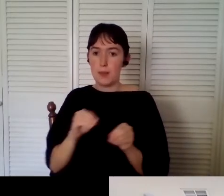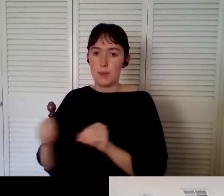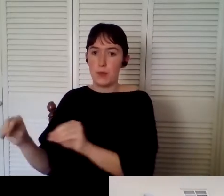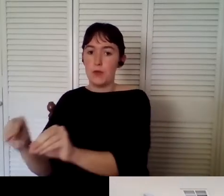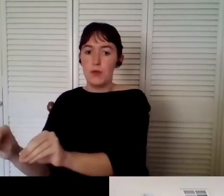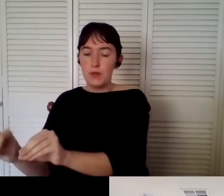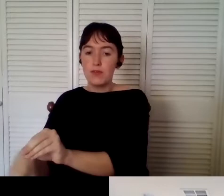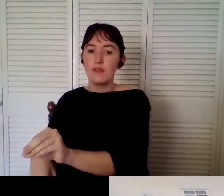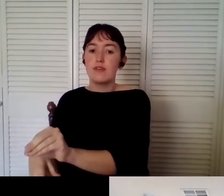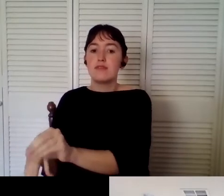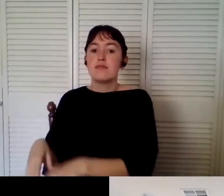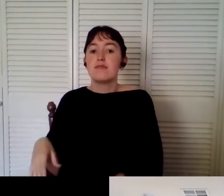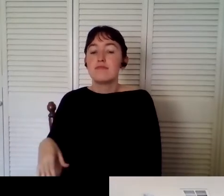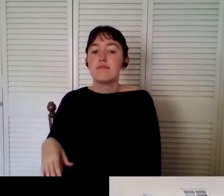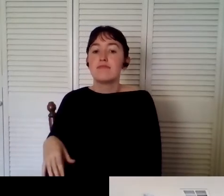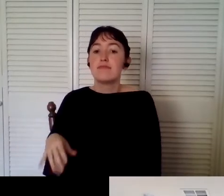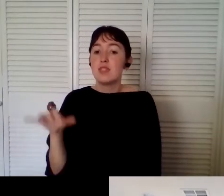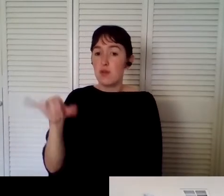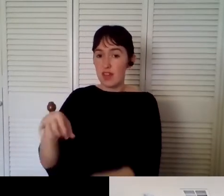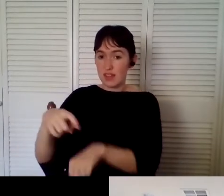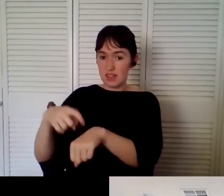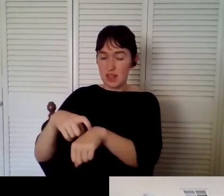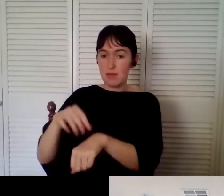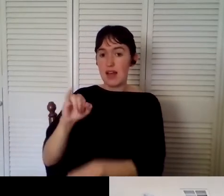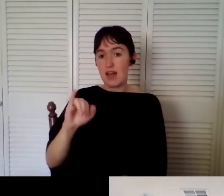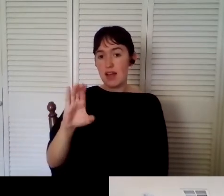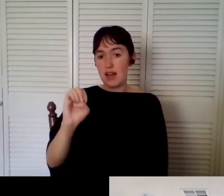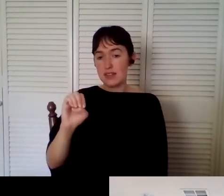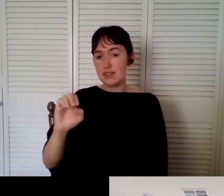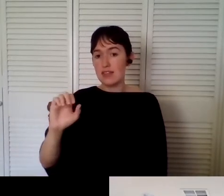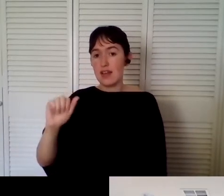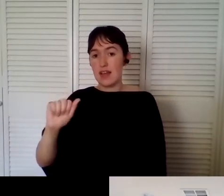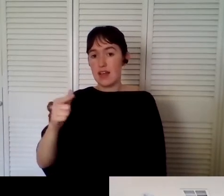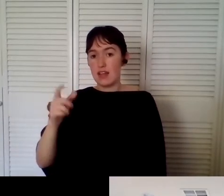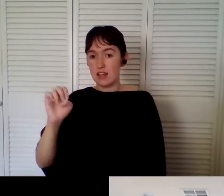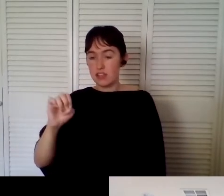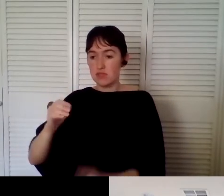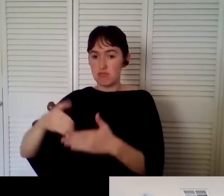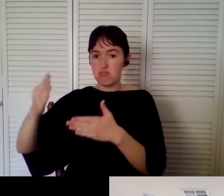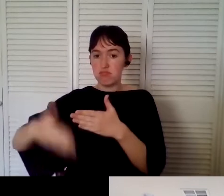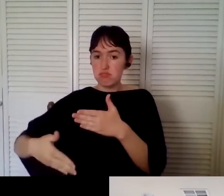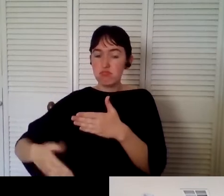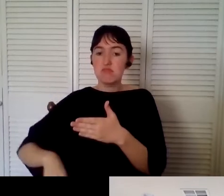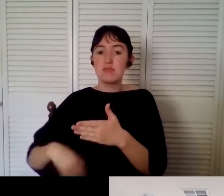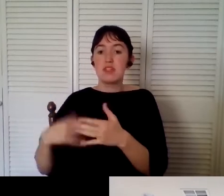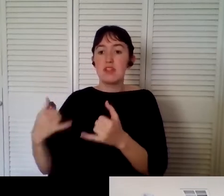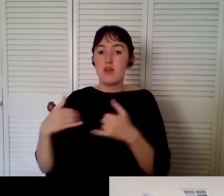climatically the Ice Age is ending, animals are going from being giant Ice Age megafauna to being the